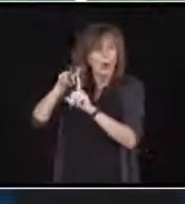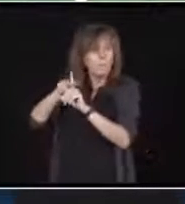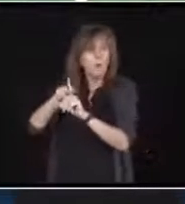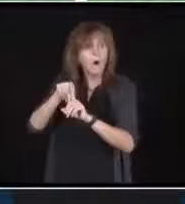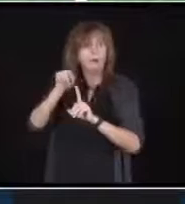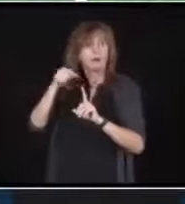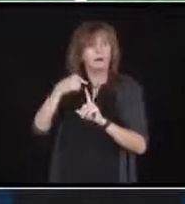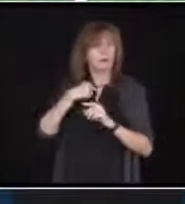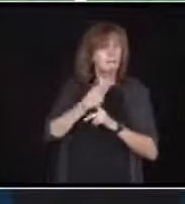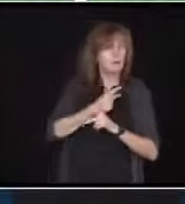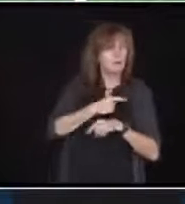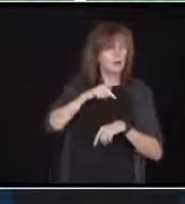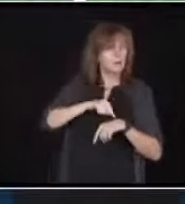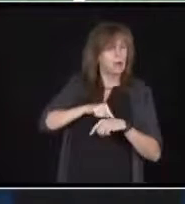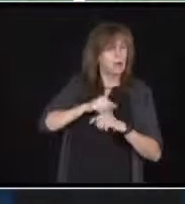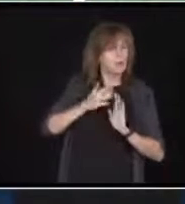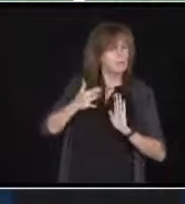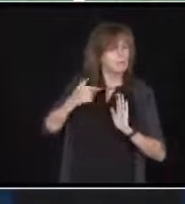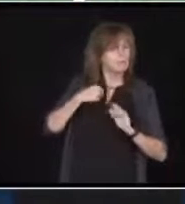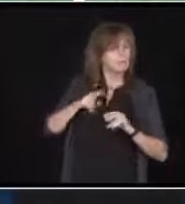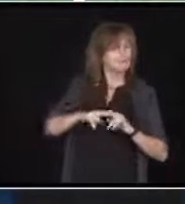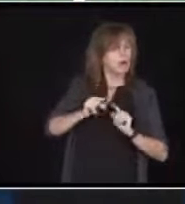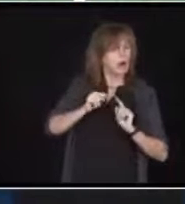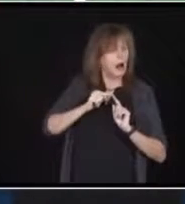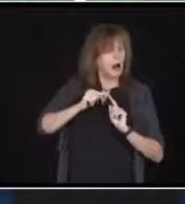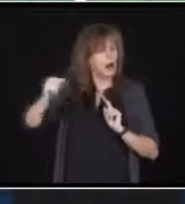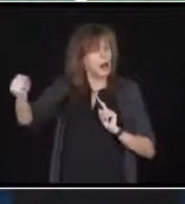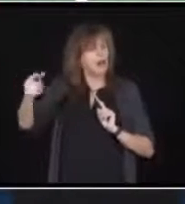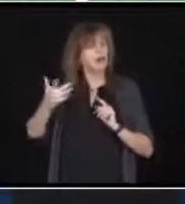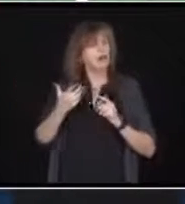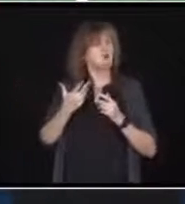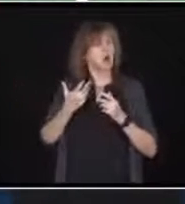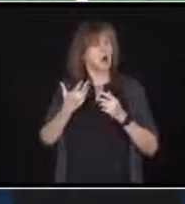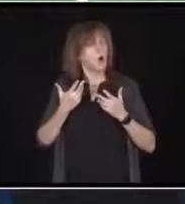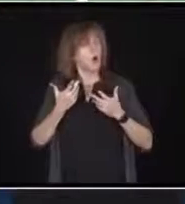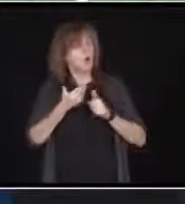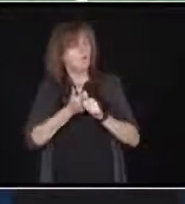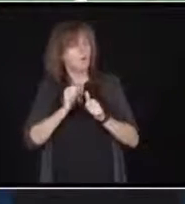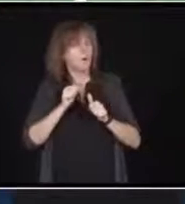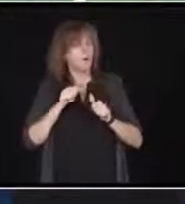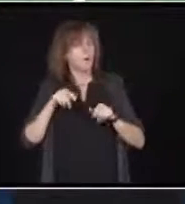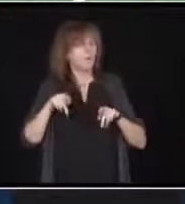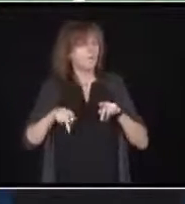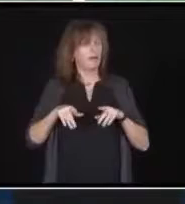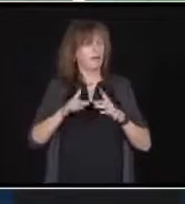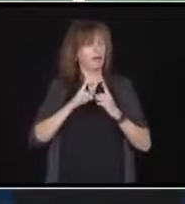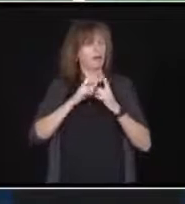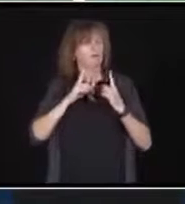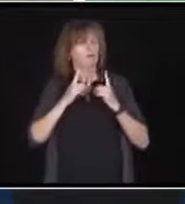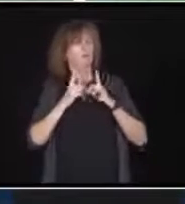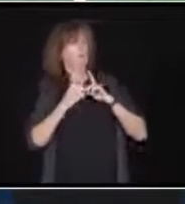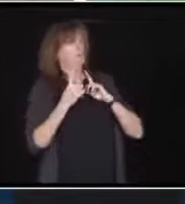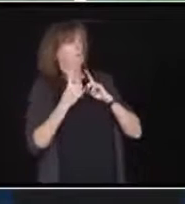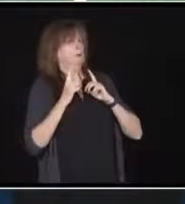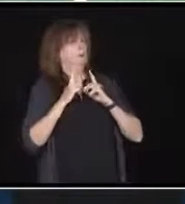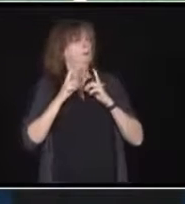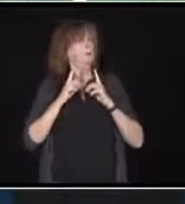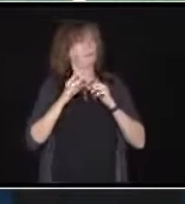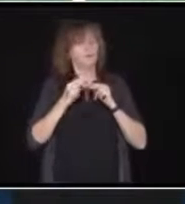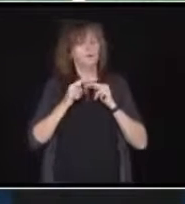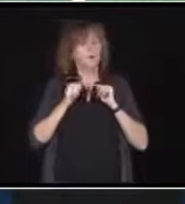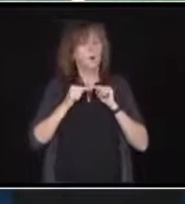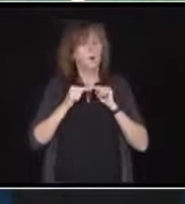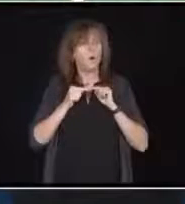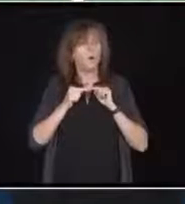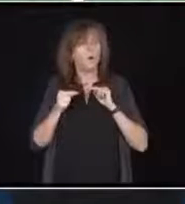very long trip, can you keep away from other people as much as possible? If it's a very short trip, it may not be as much of a